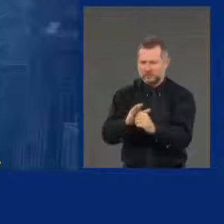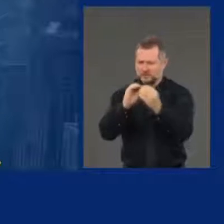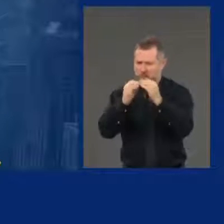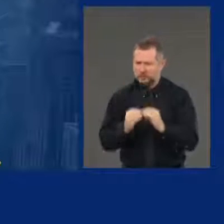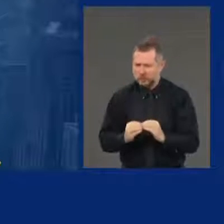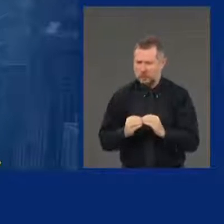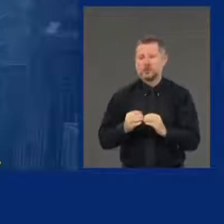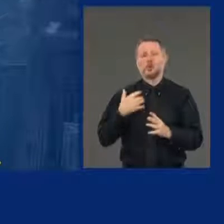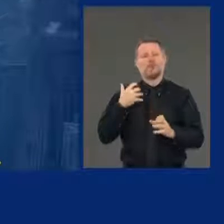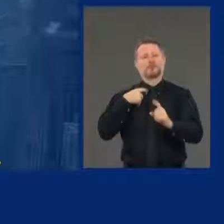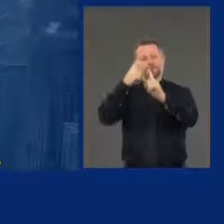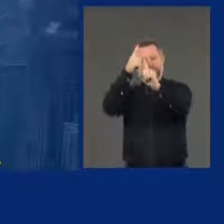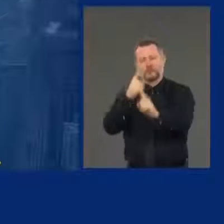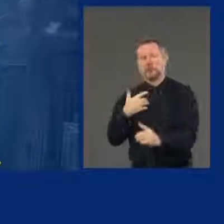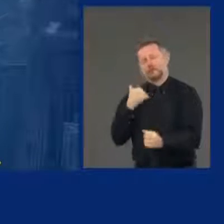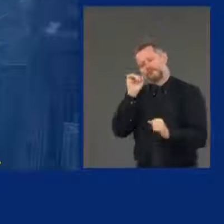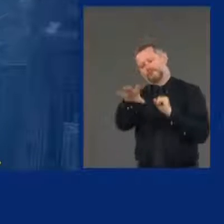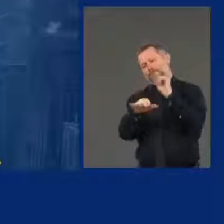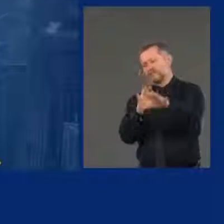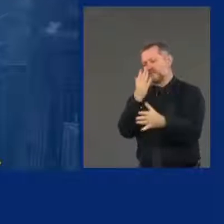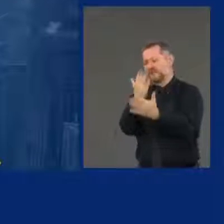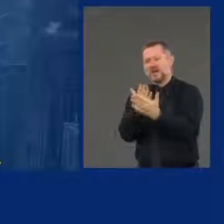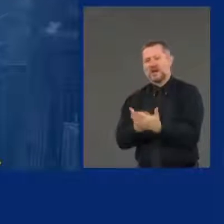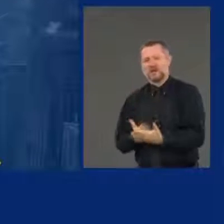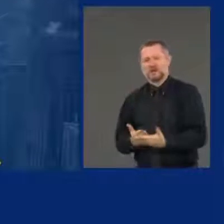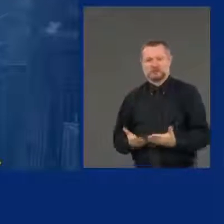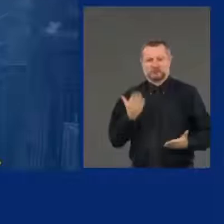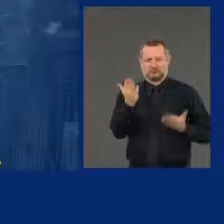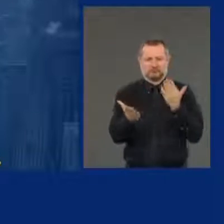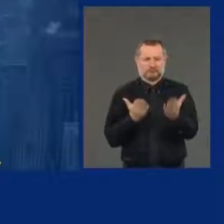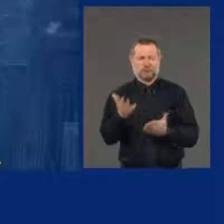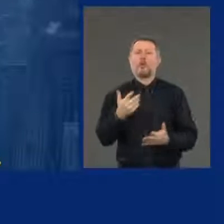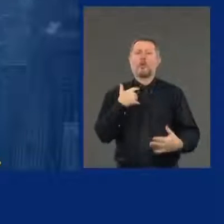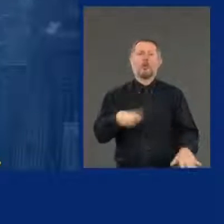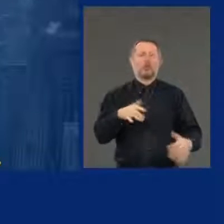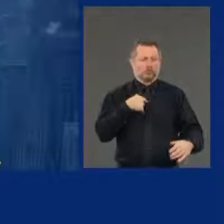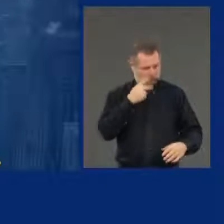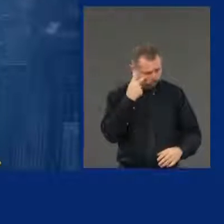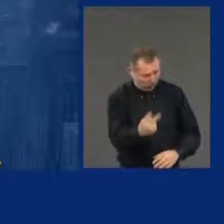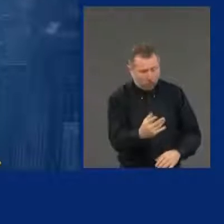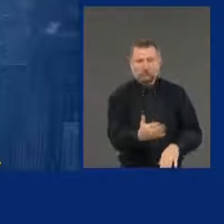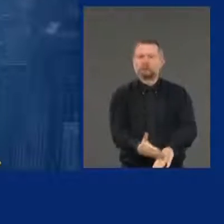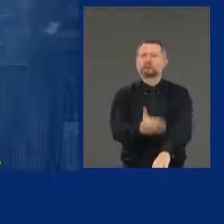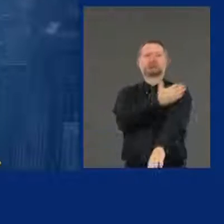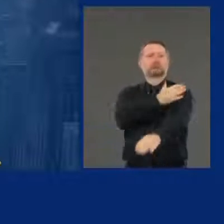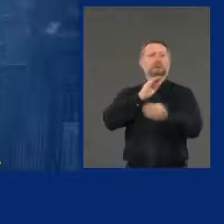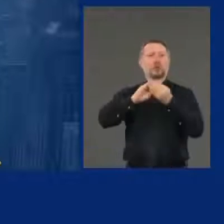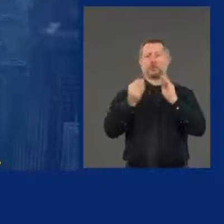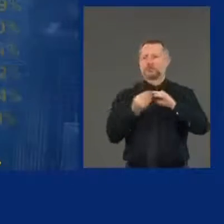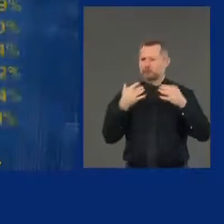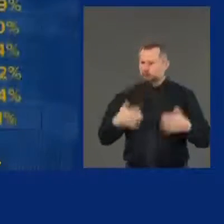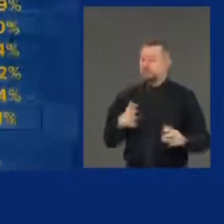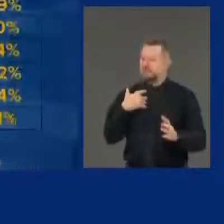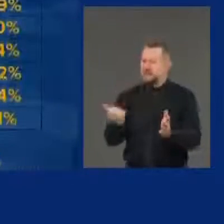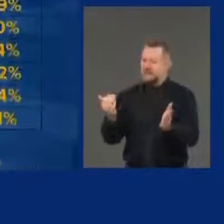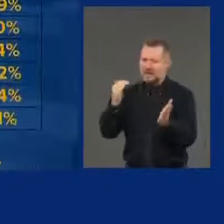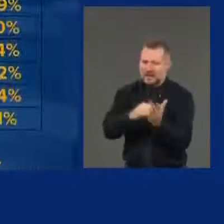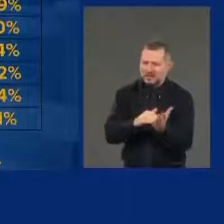on the numbers, we are making really great progress. And today is another great day in terms